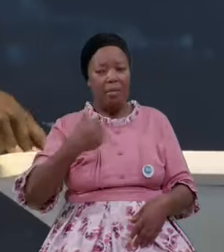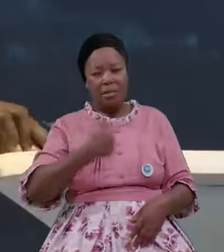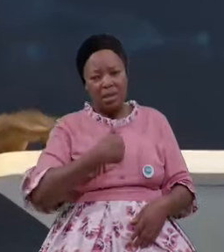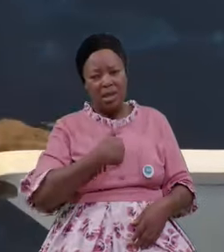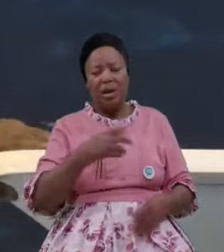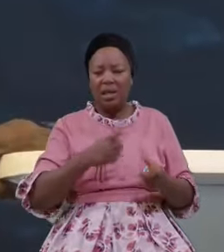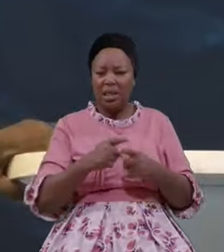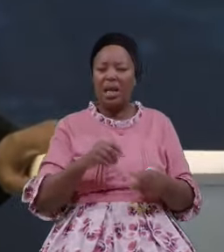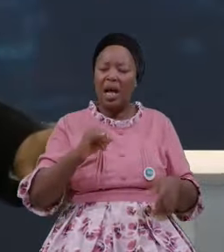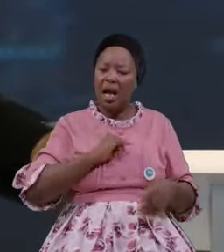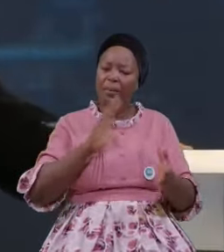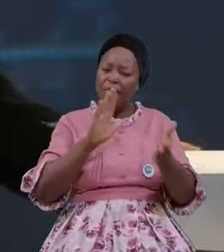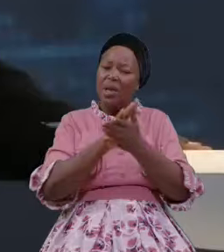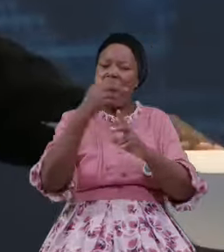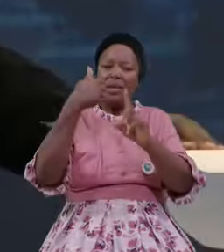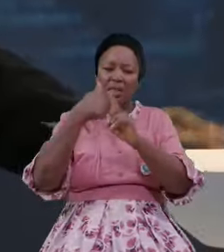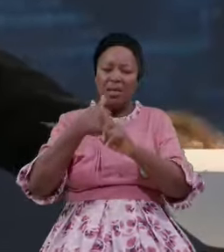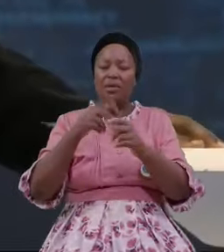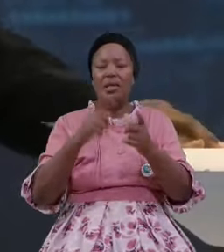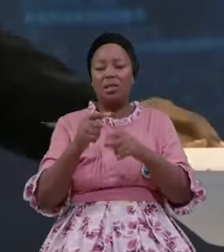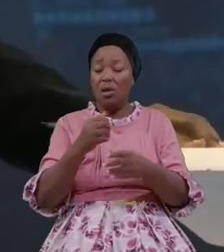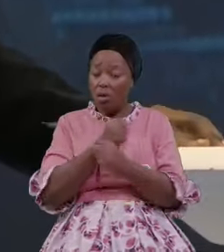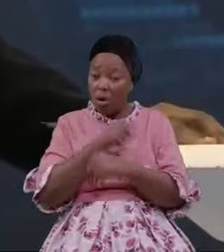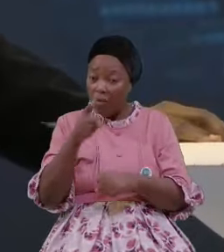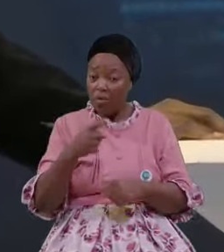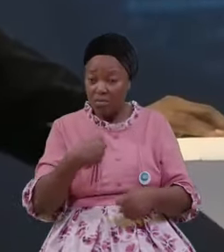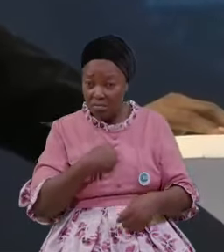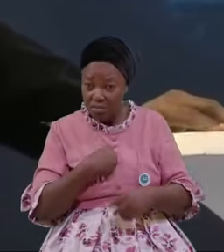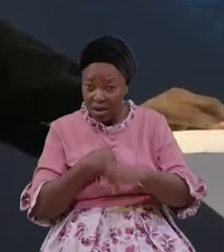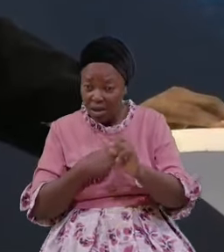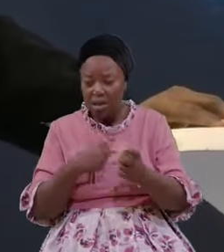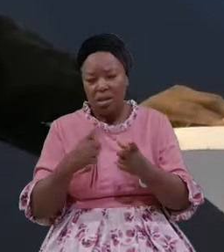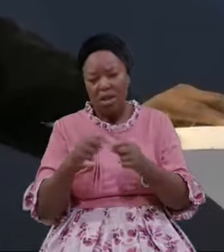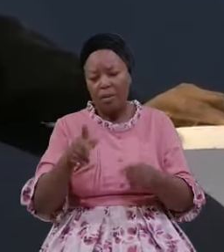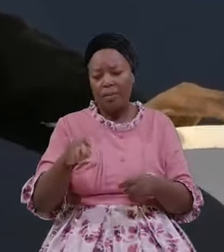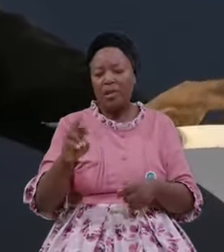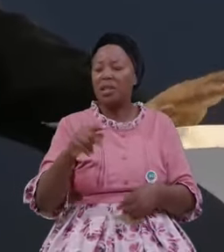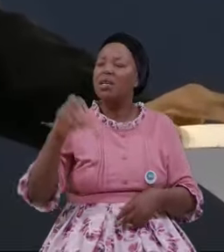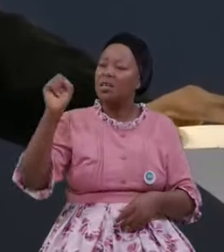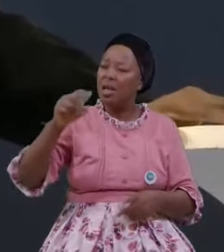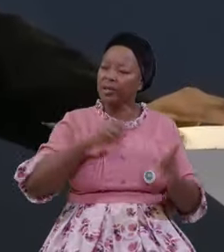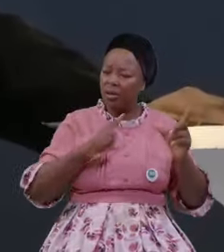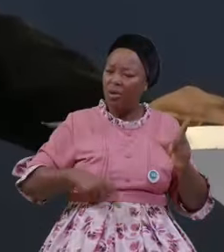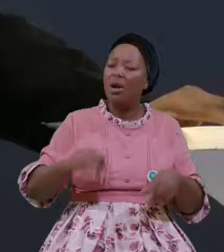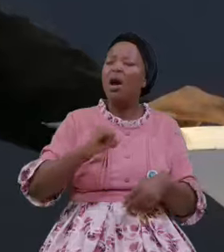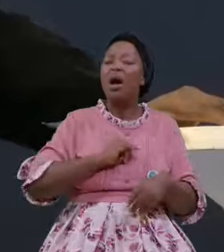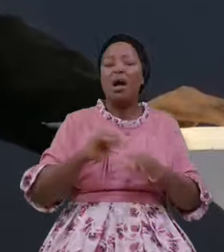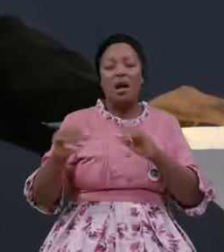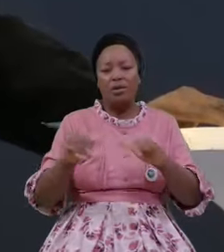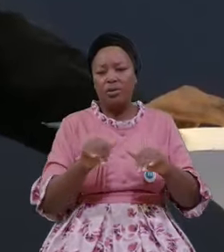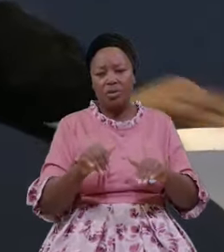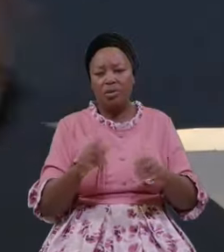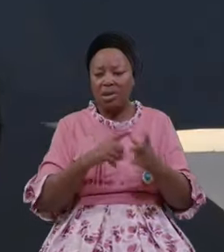Lovest thou me? Yes, Lord, I do. And Jesus said, feed my